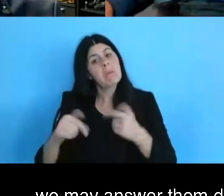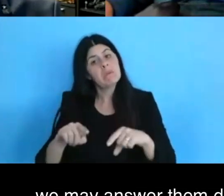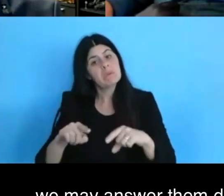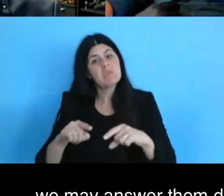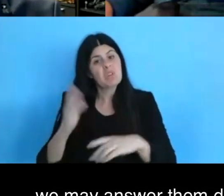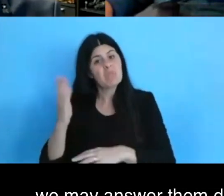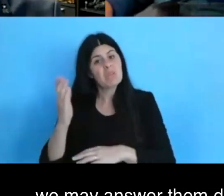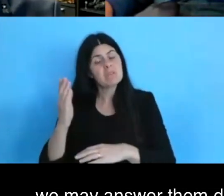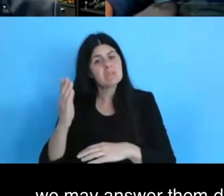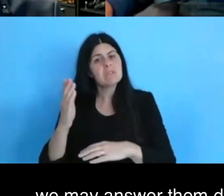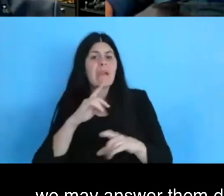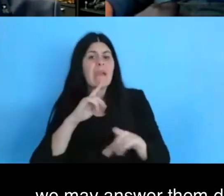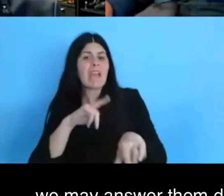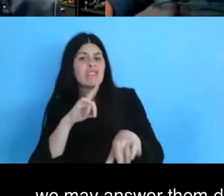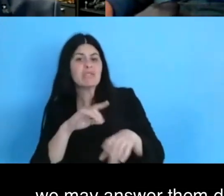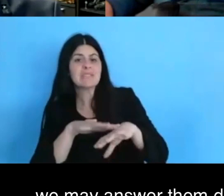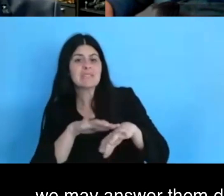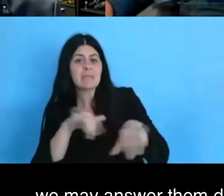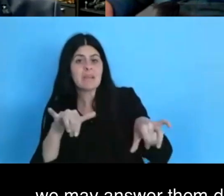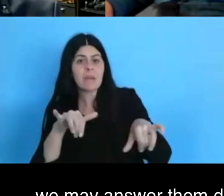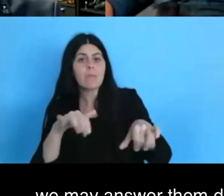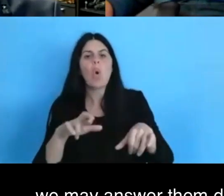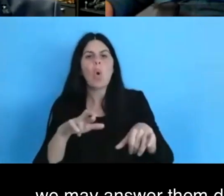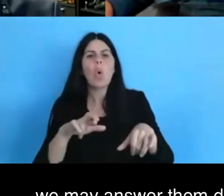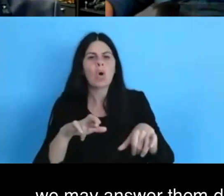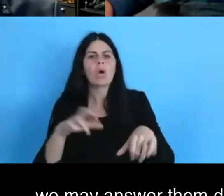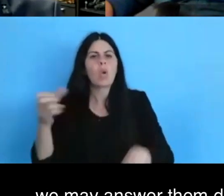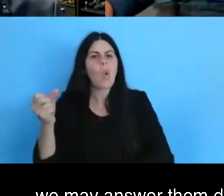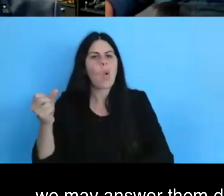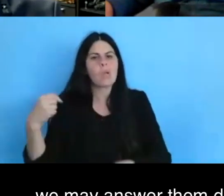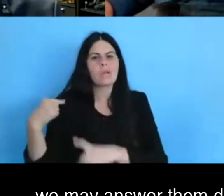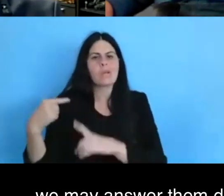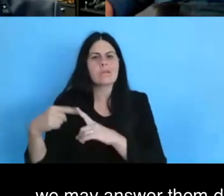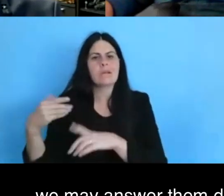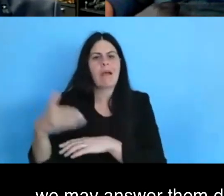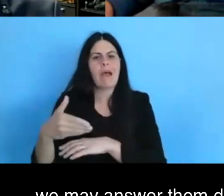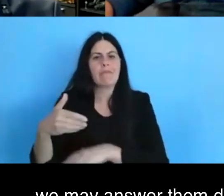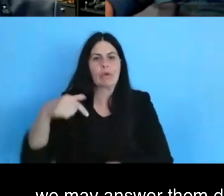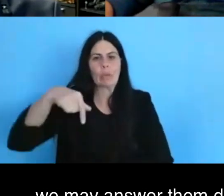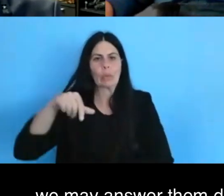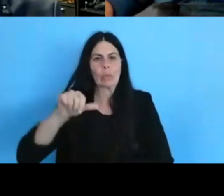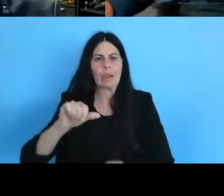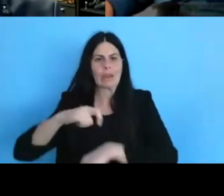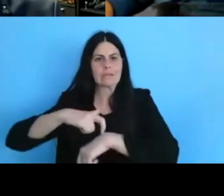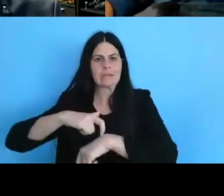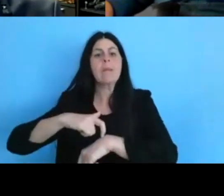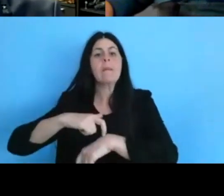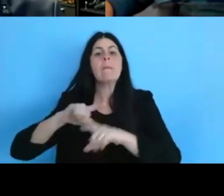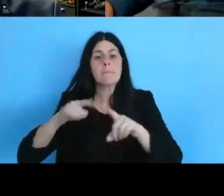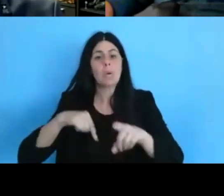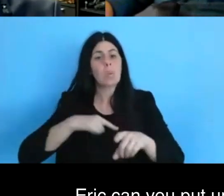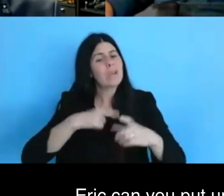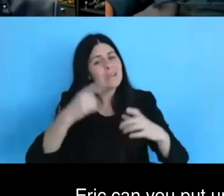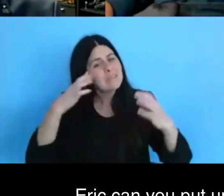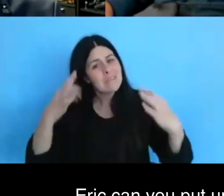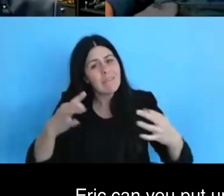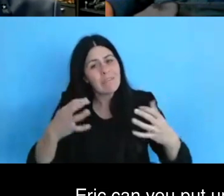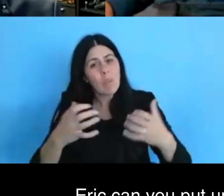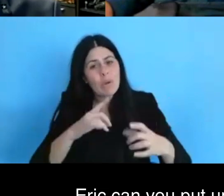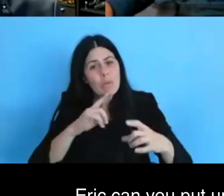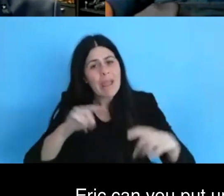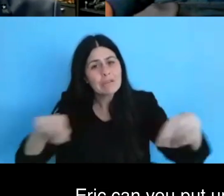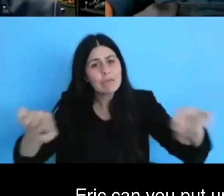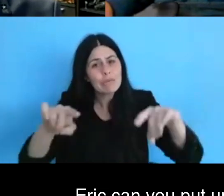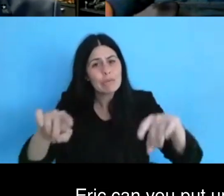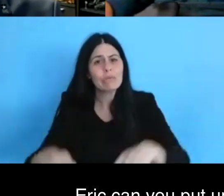the designated Q&A period, but we definitely want to answer them. Eric, can